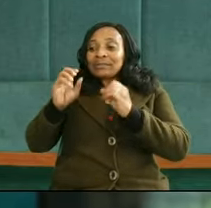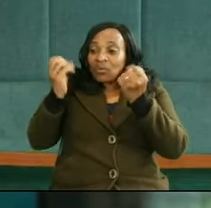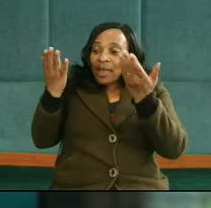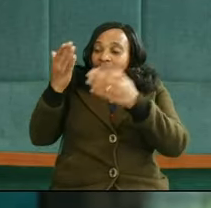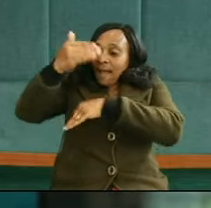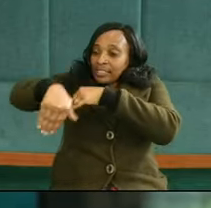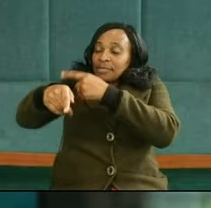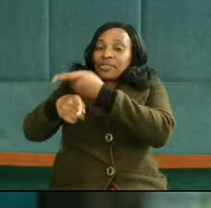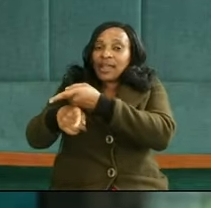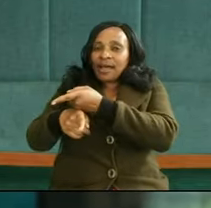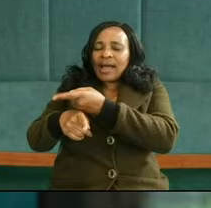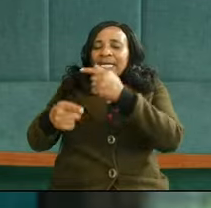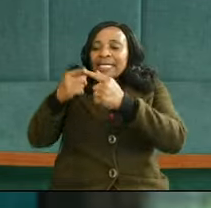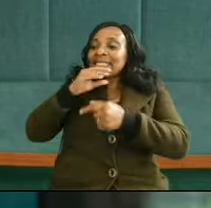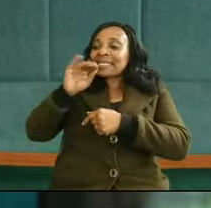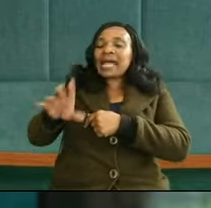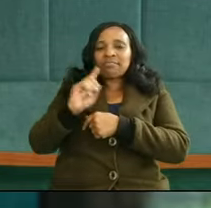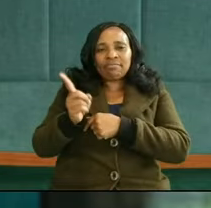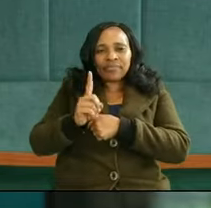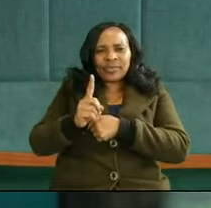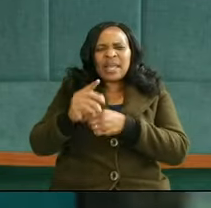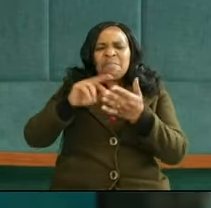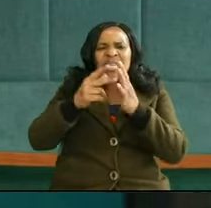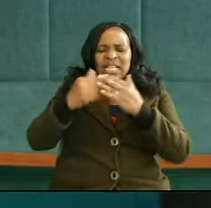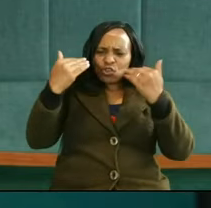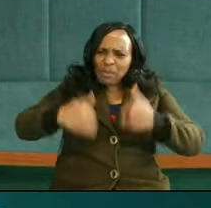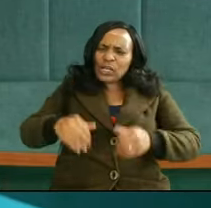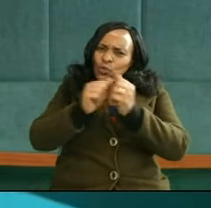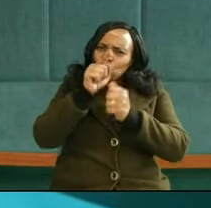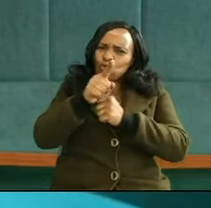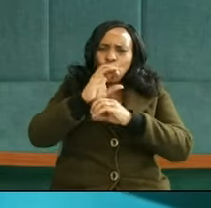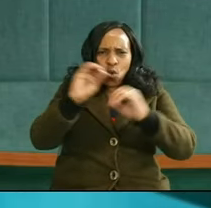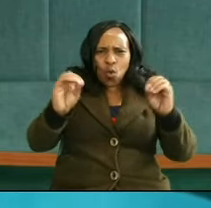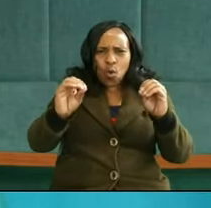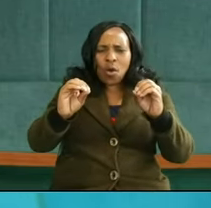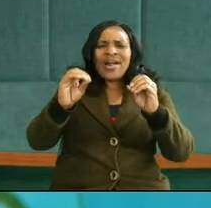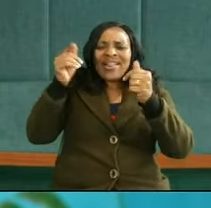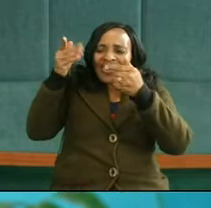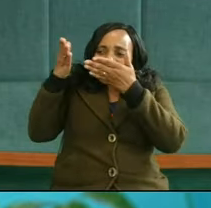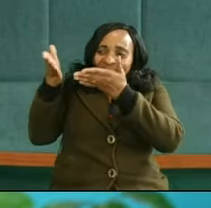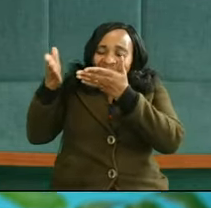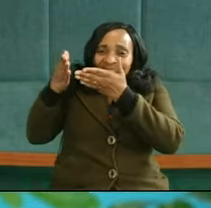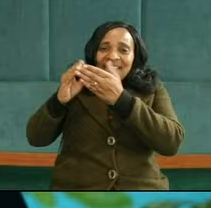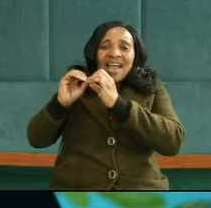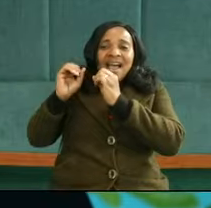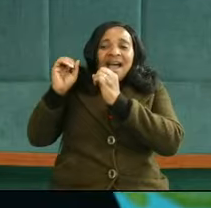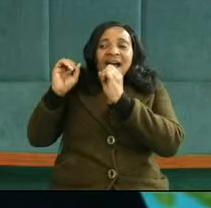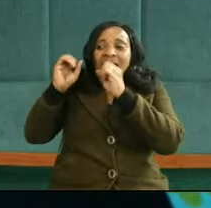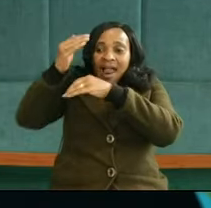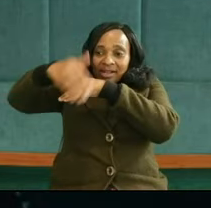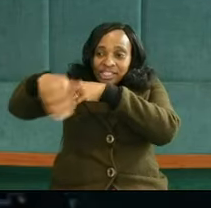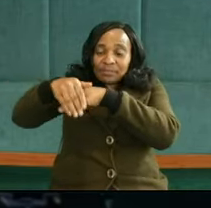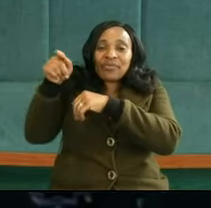thicket. Don't kill your son. So humanity is not to be killed. There's a lamb that will die in place of humanity. That